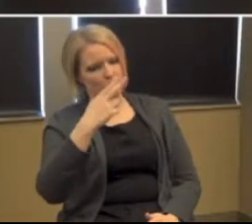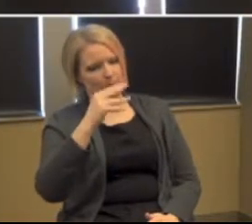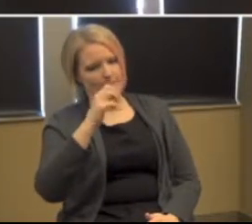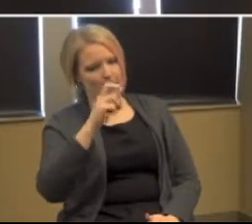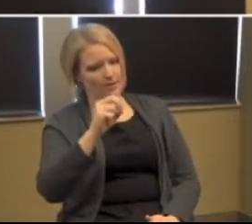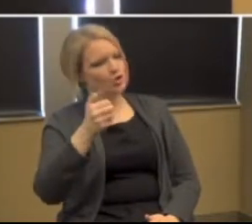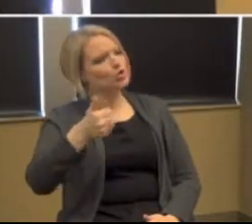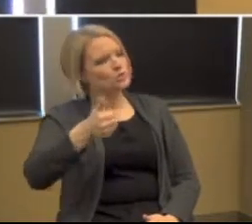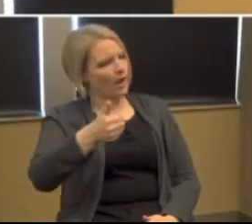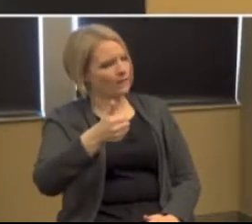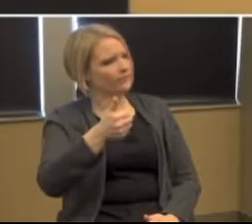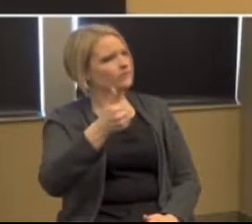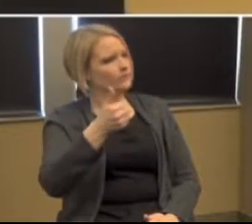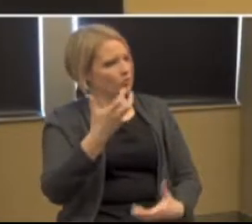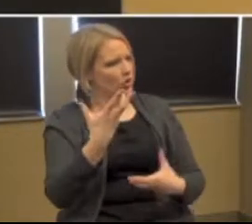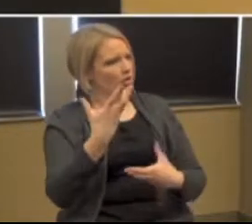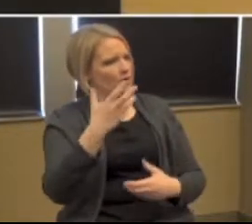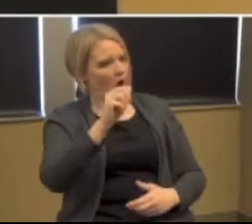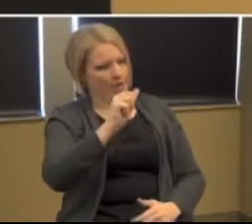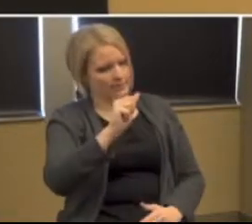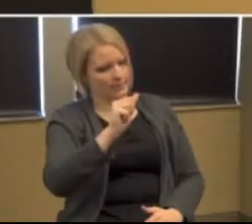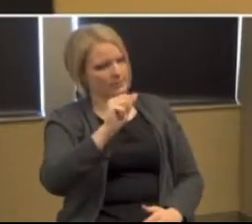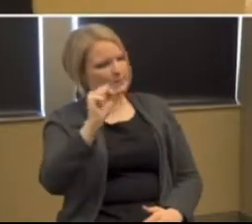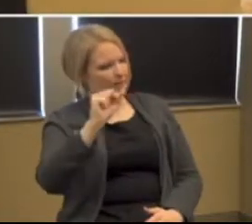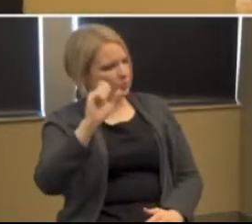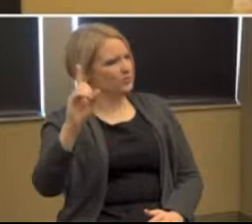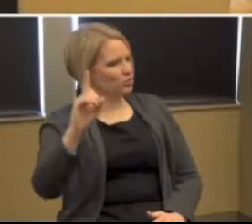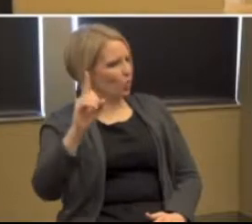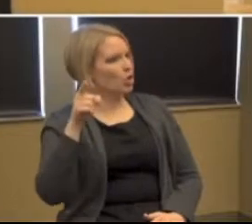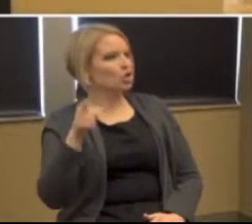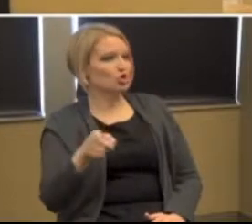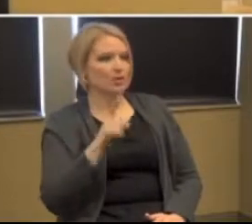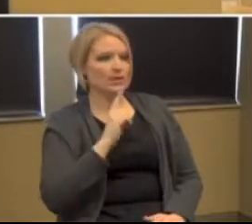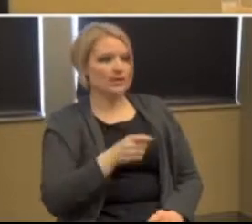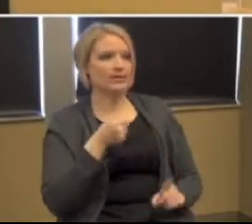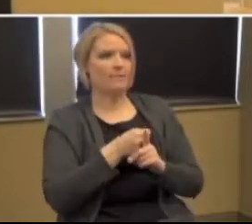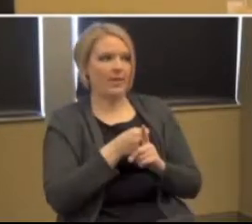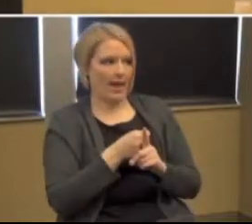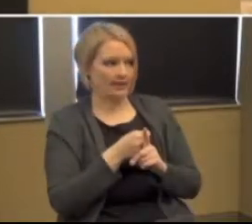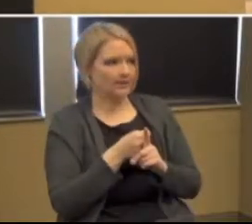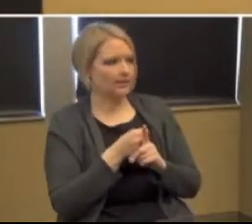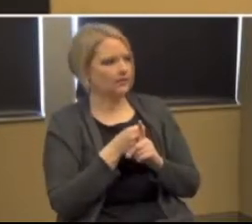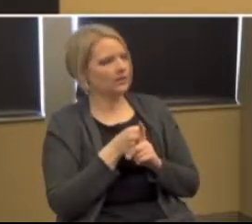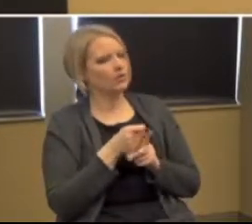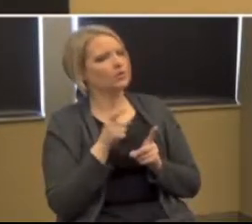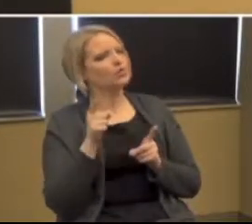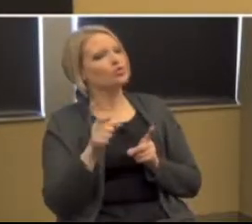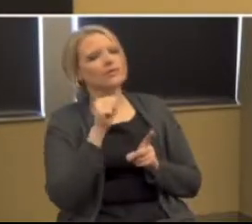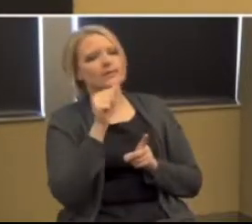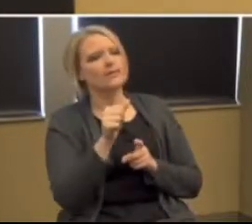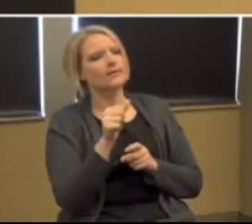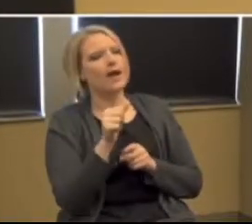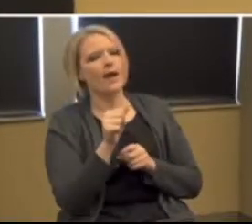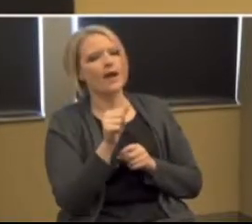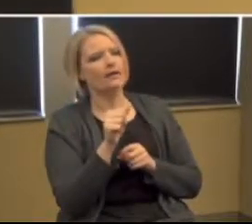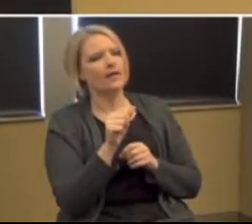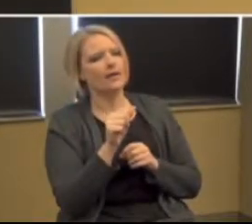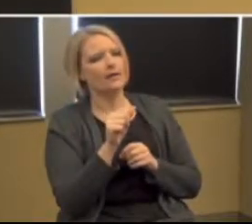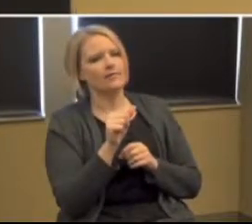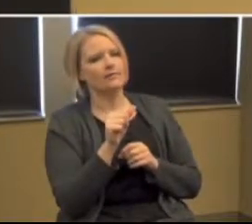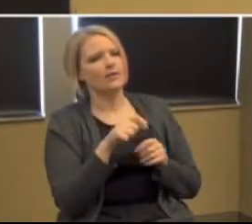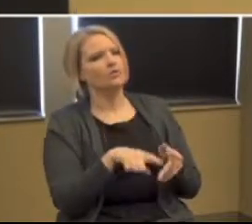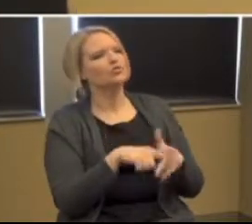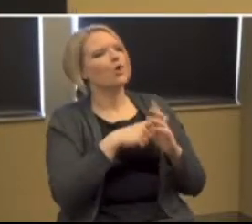who has an autism spectrum disorder. She's very, very impacted. She didn't actually